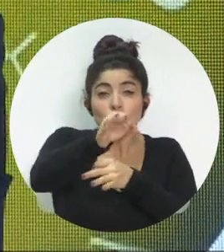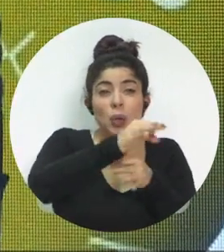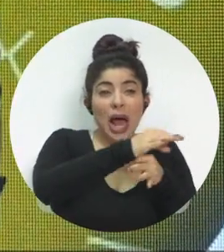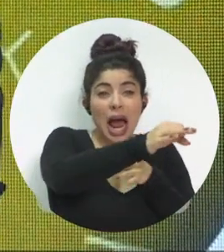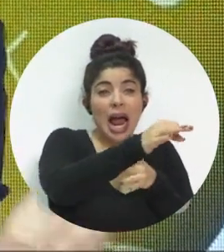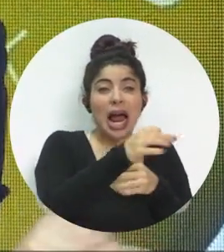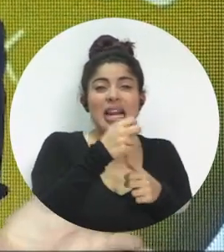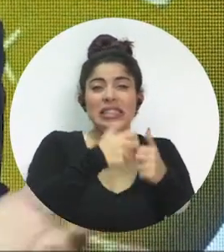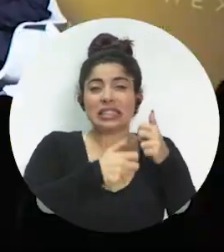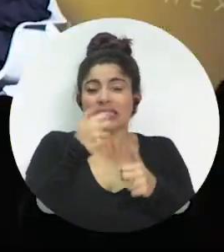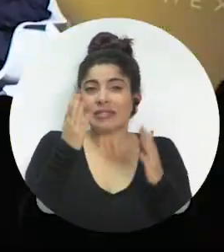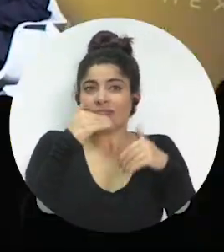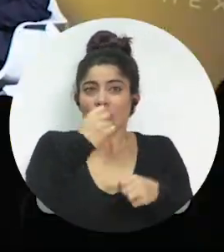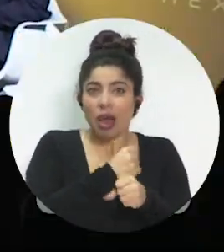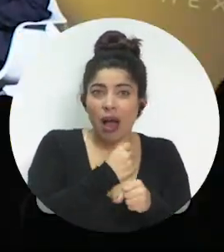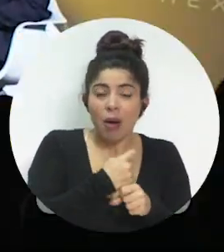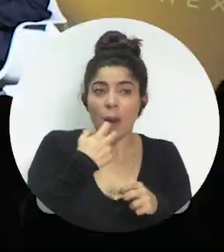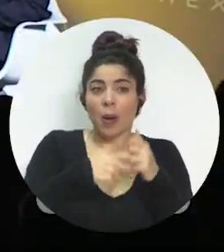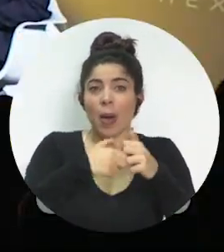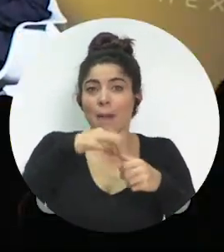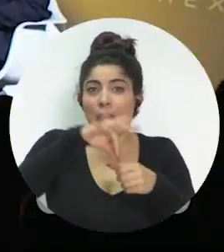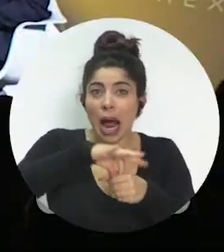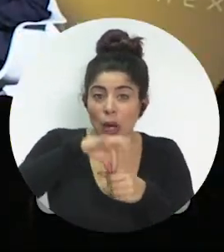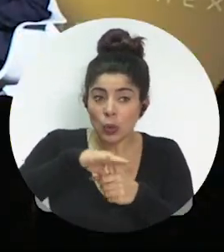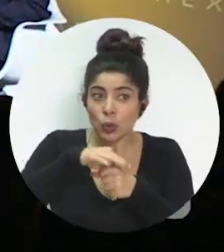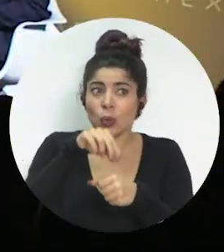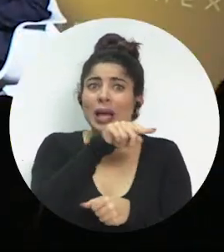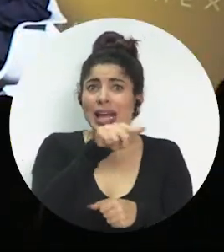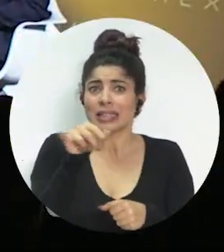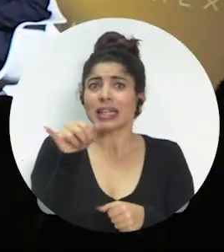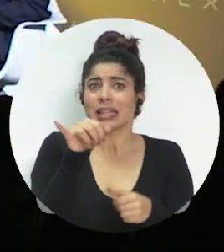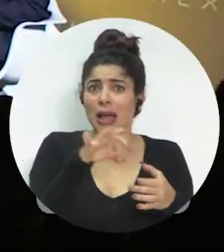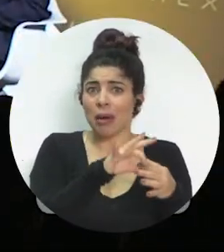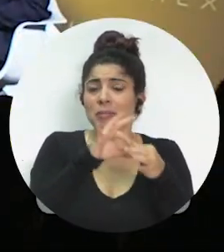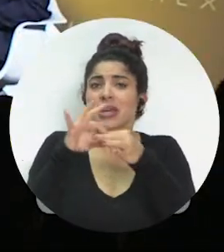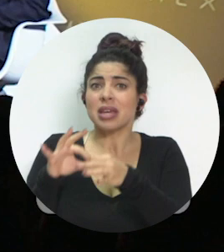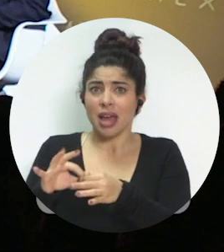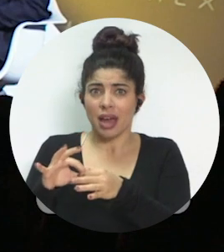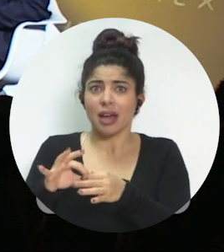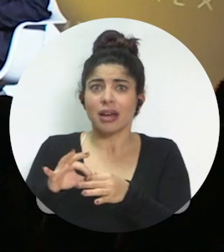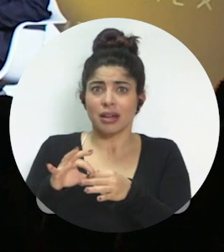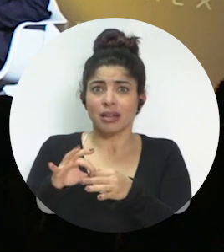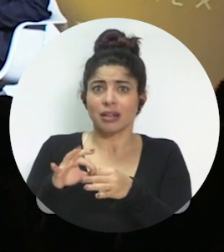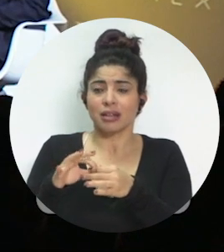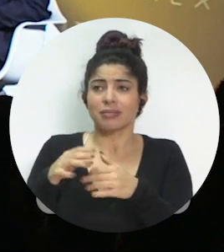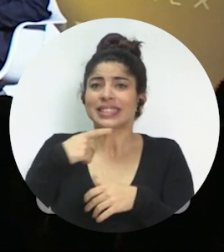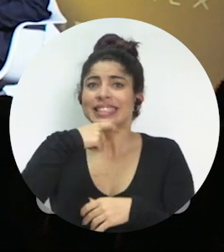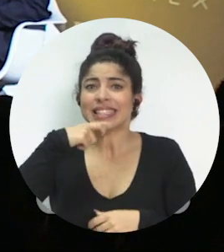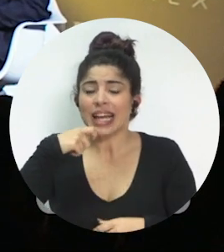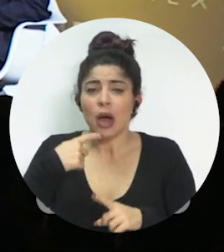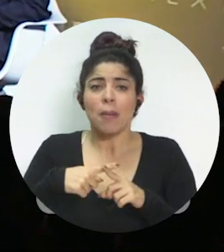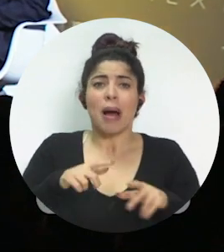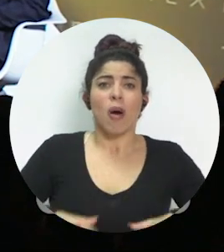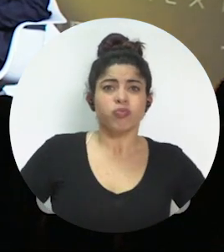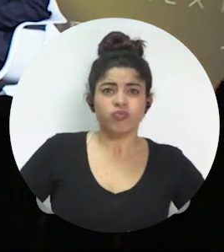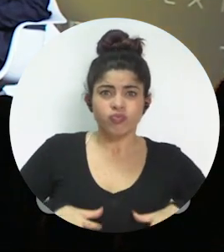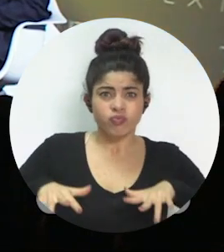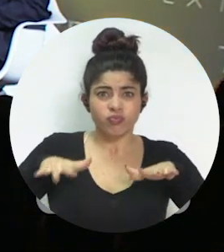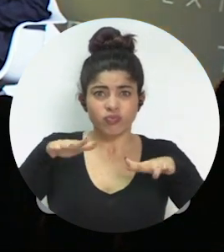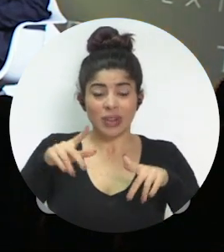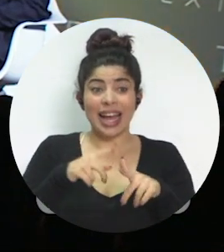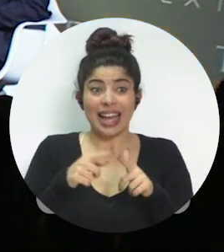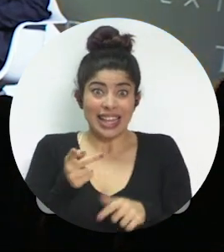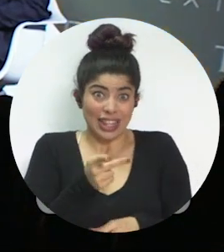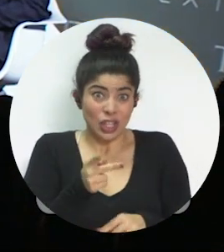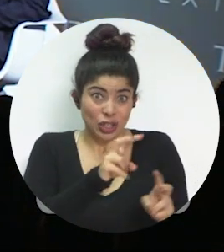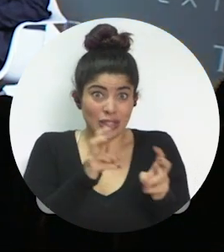climate change. For example, in the rural areas, the crisis of jobs and agriculture, it's very related with